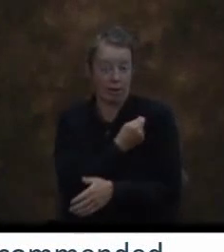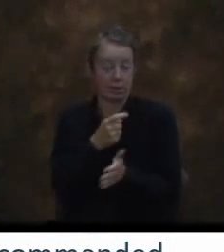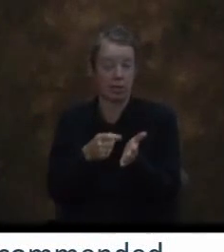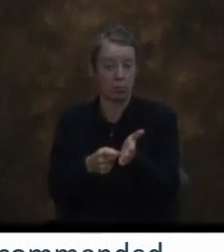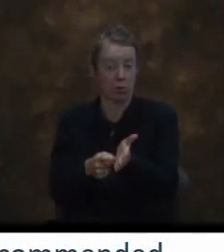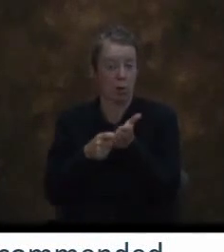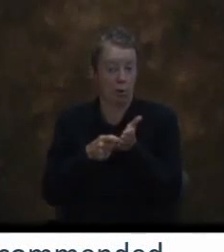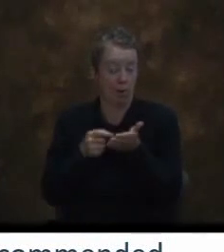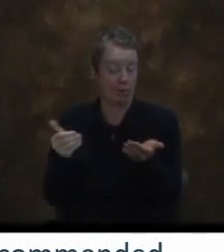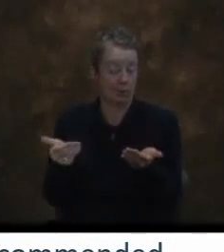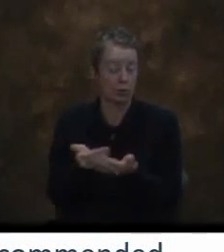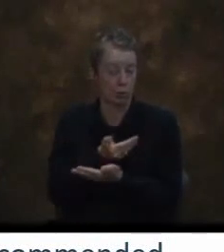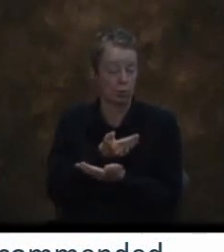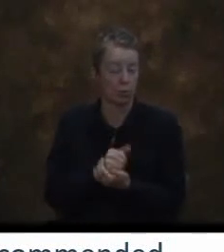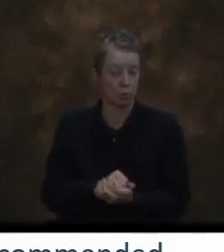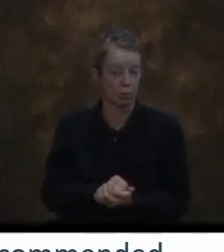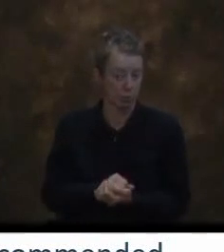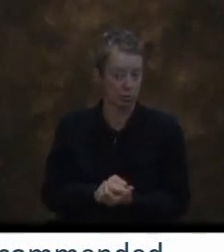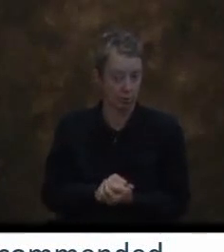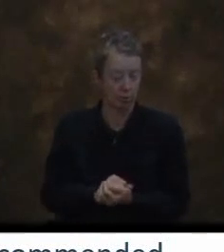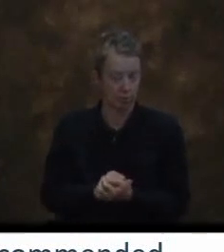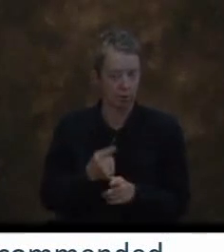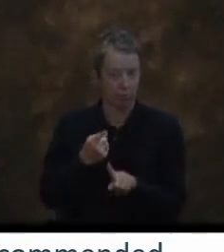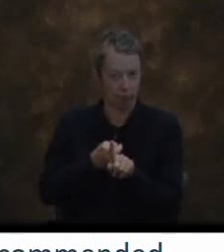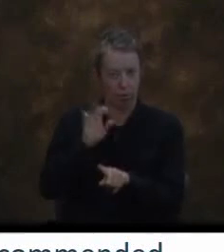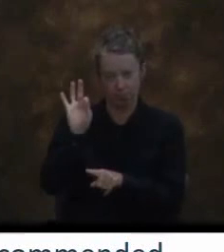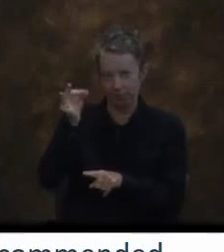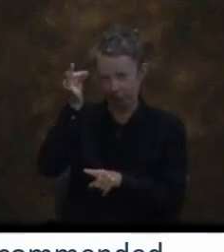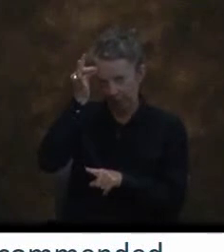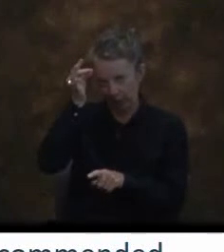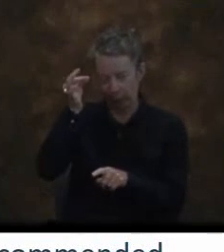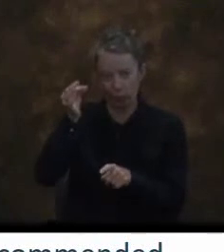came through. The federal administration